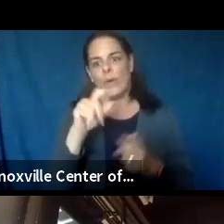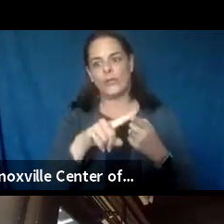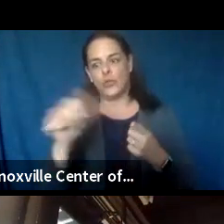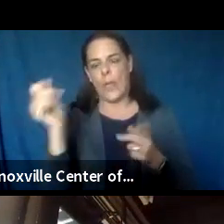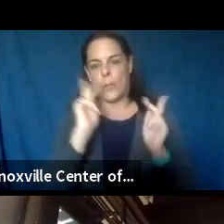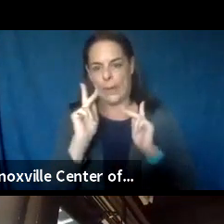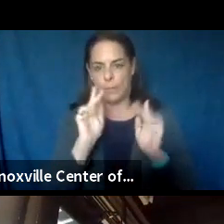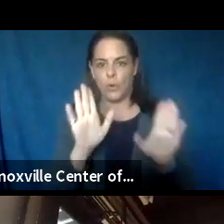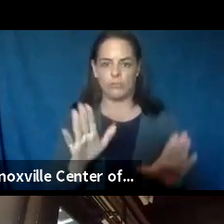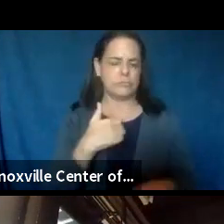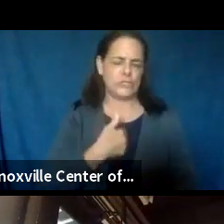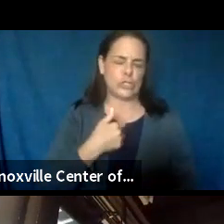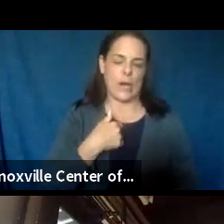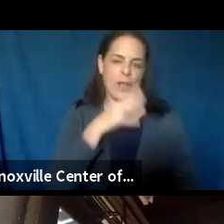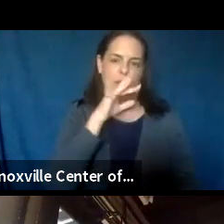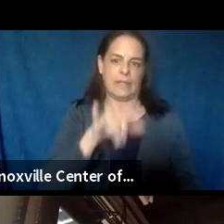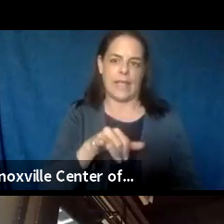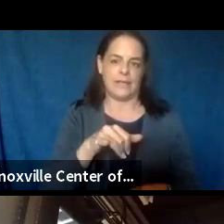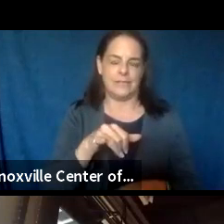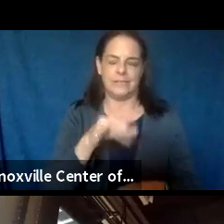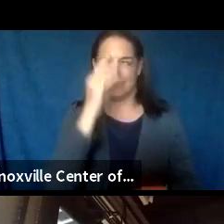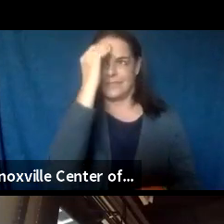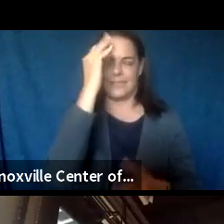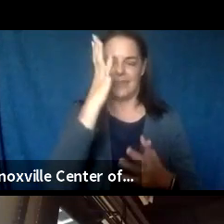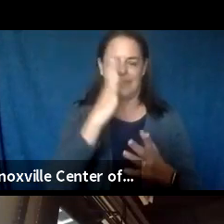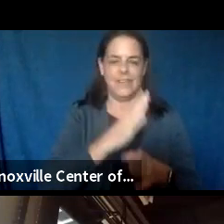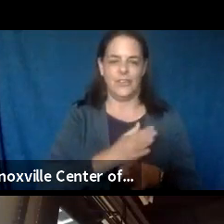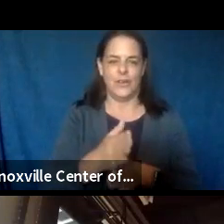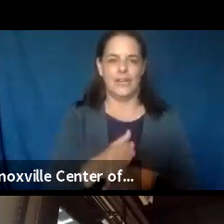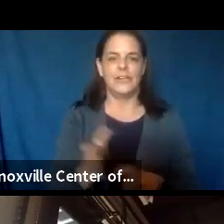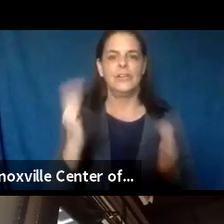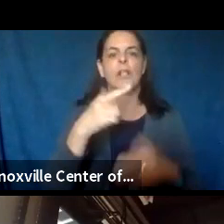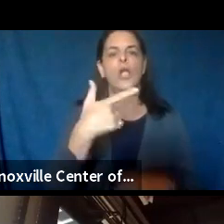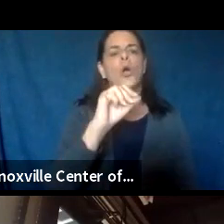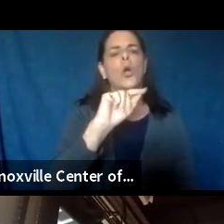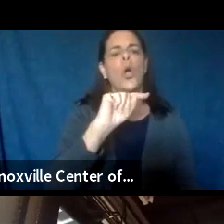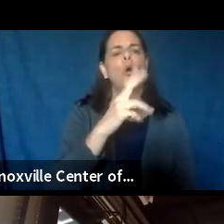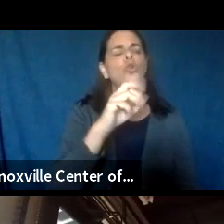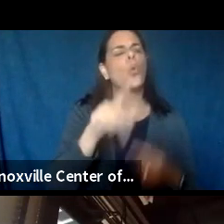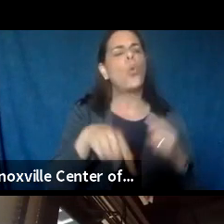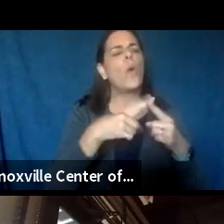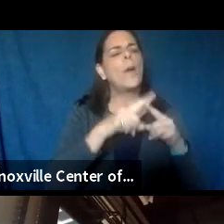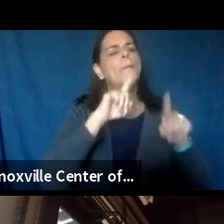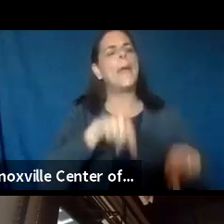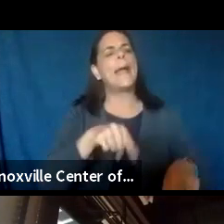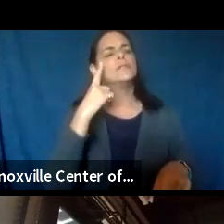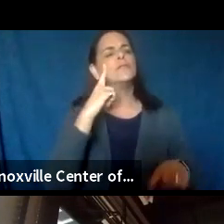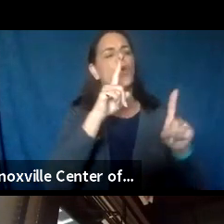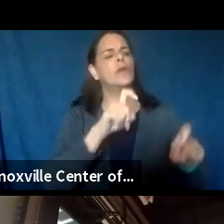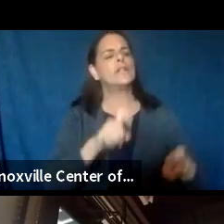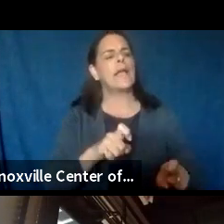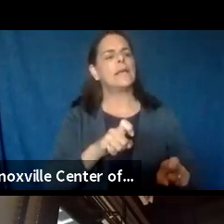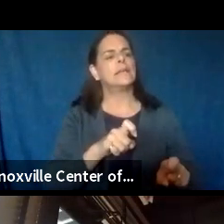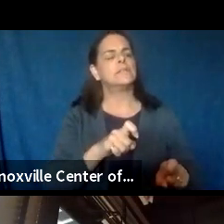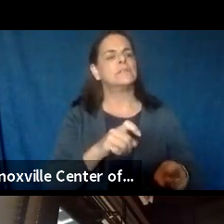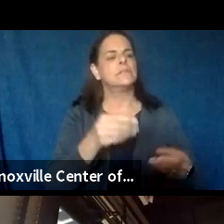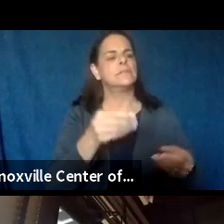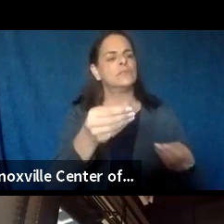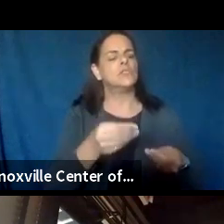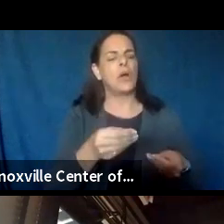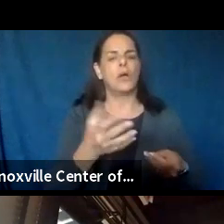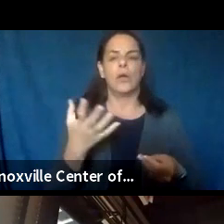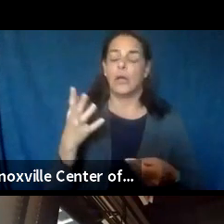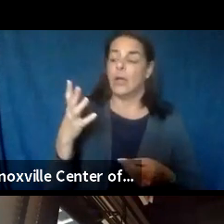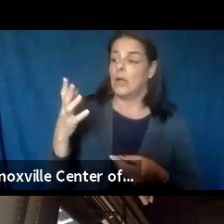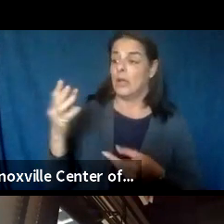sorry, I had to think about that a moment. How about our turnaround time on testing in the county? Is it